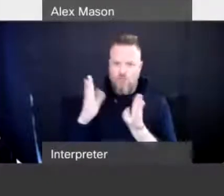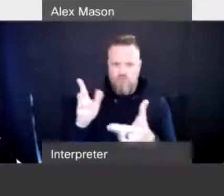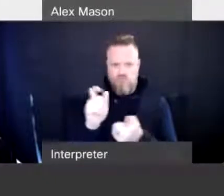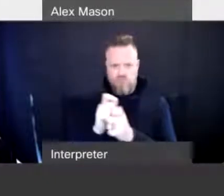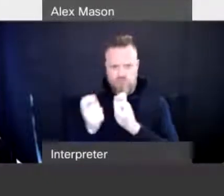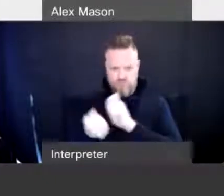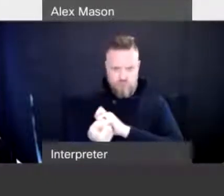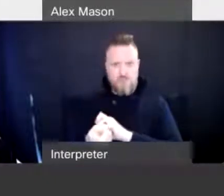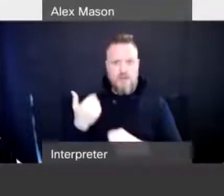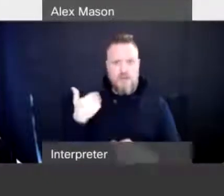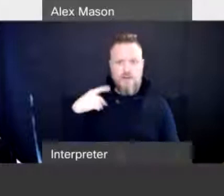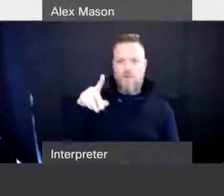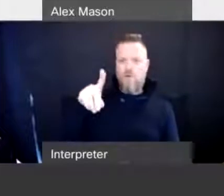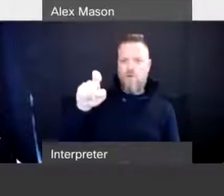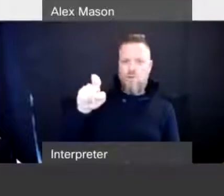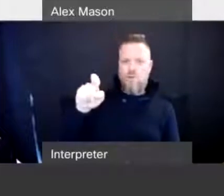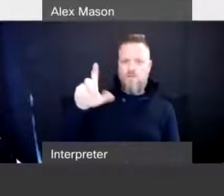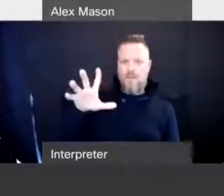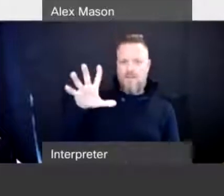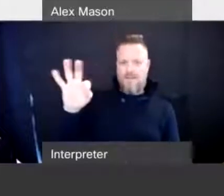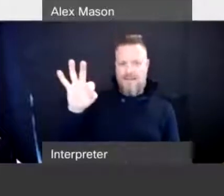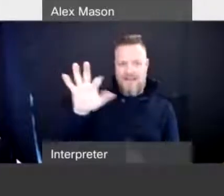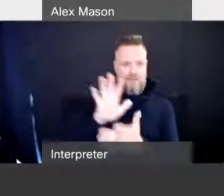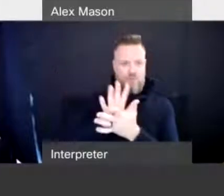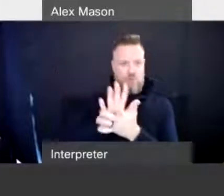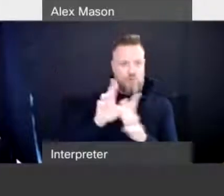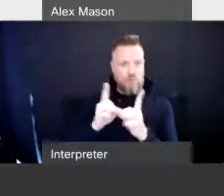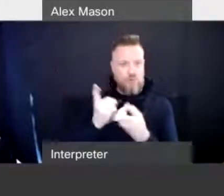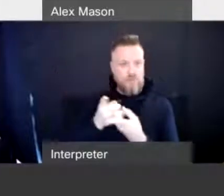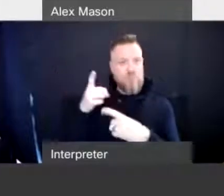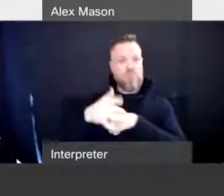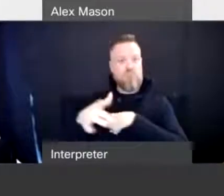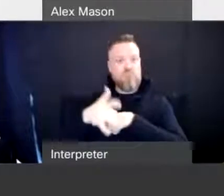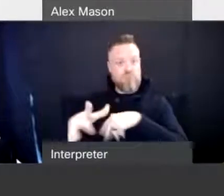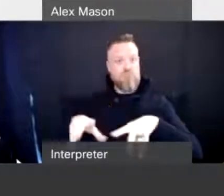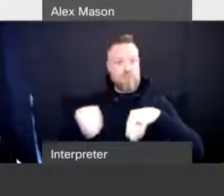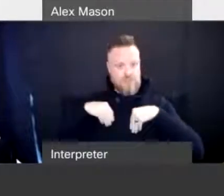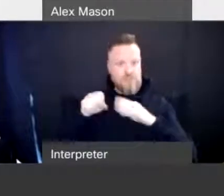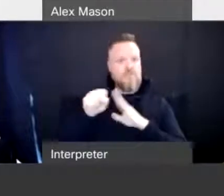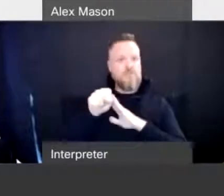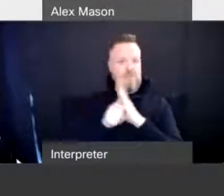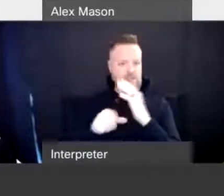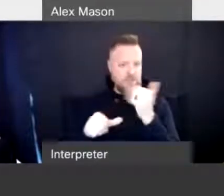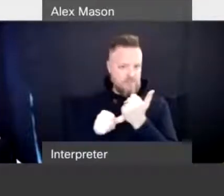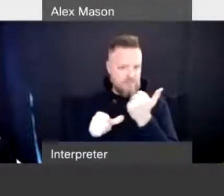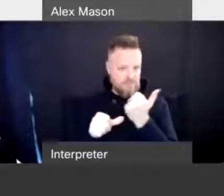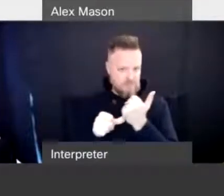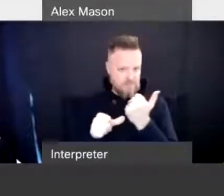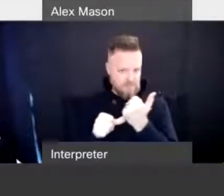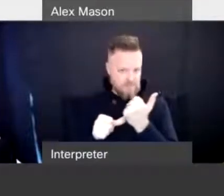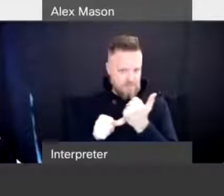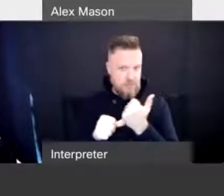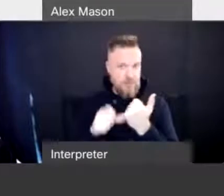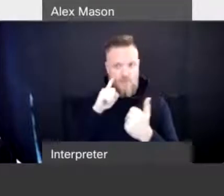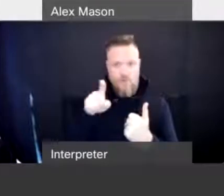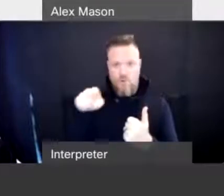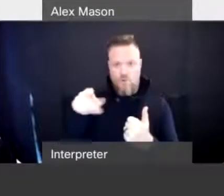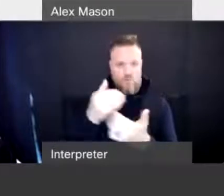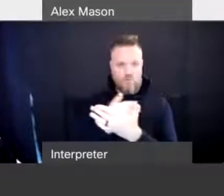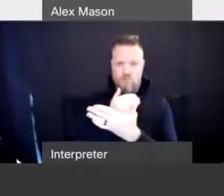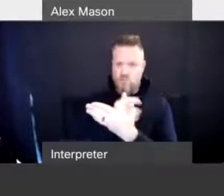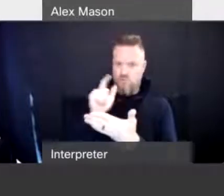was 159 school districts eligible for state aid, capital improvement state aid, under that new law.